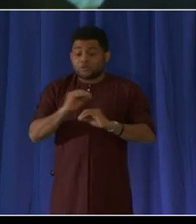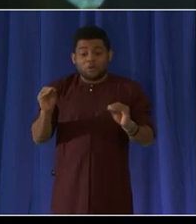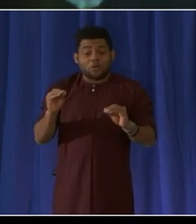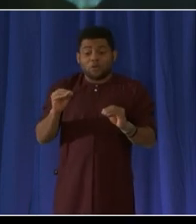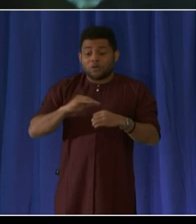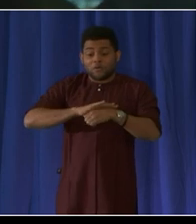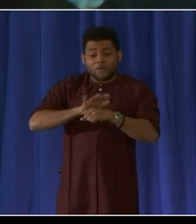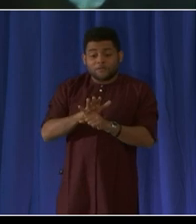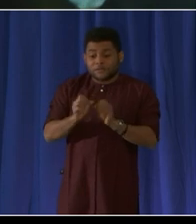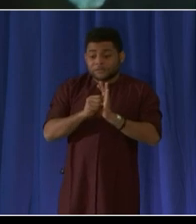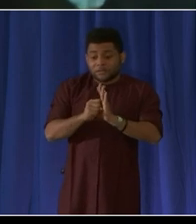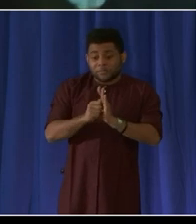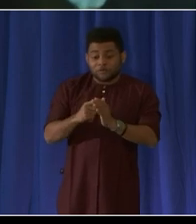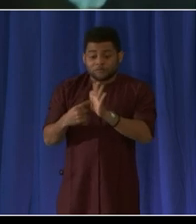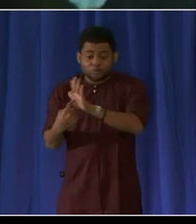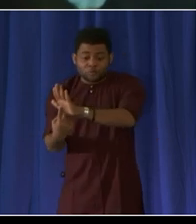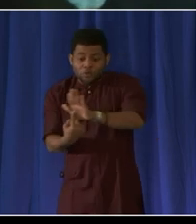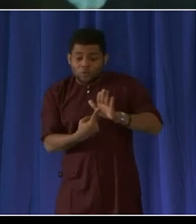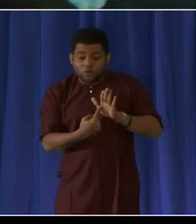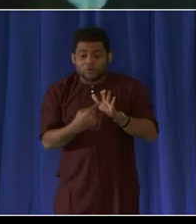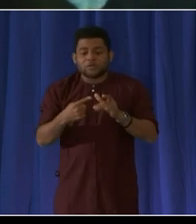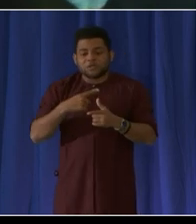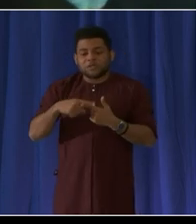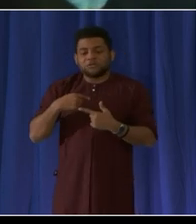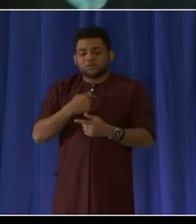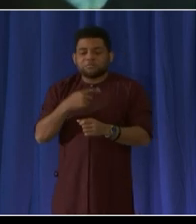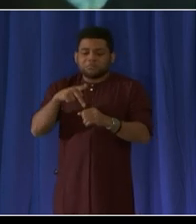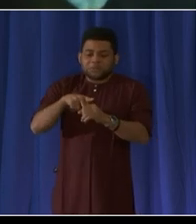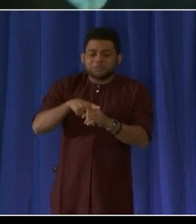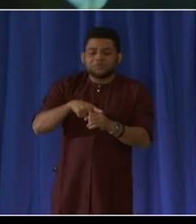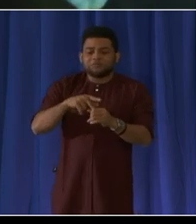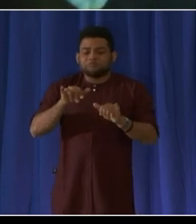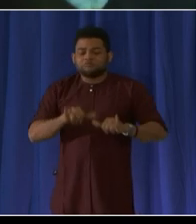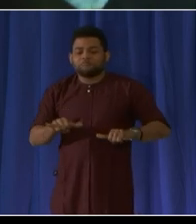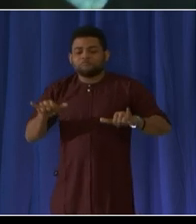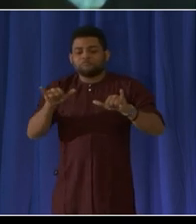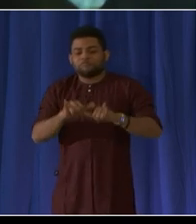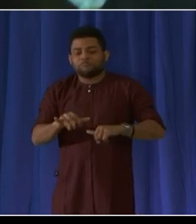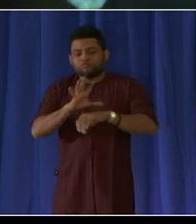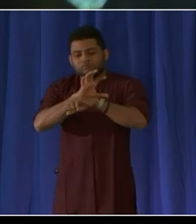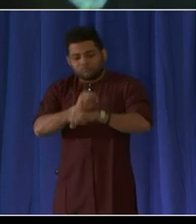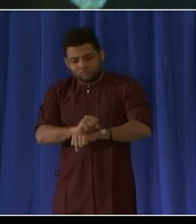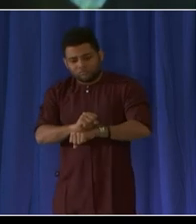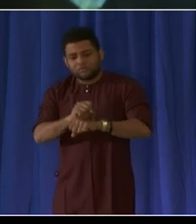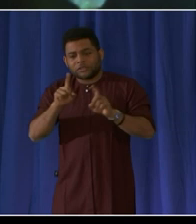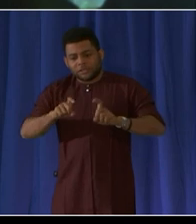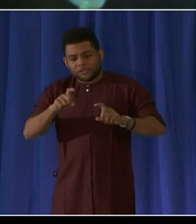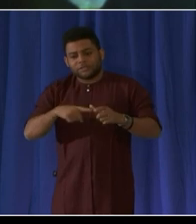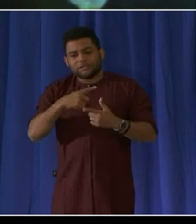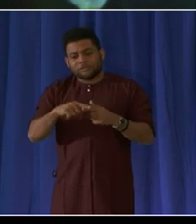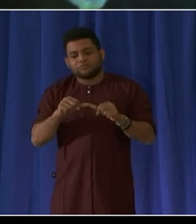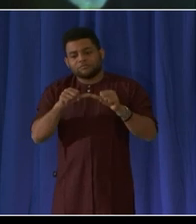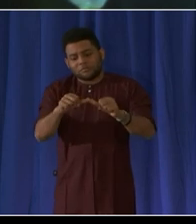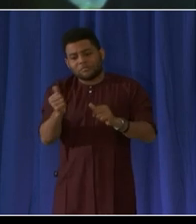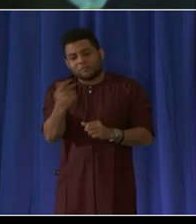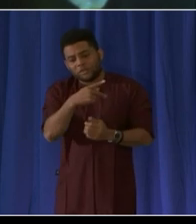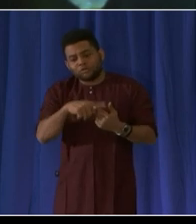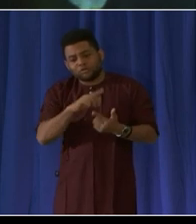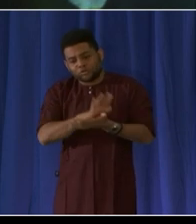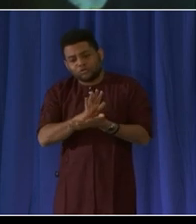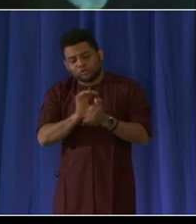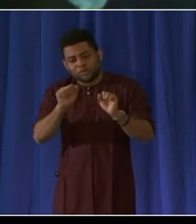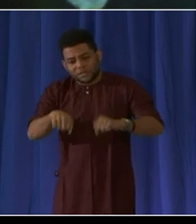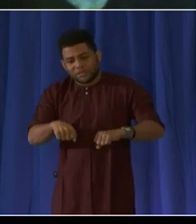COVID symptoms, and continue to participate in routine testing, they're able to continue to come